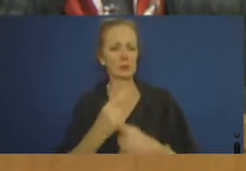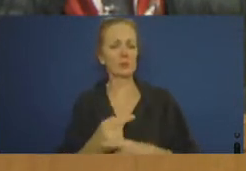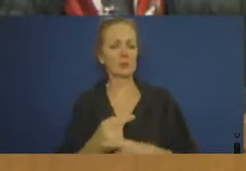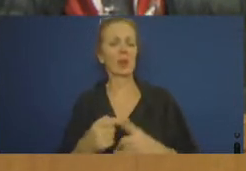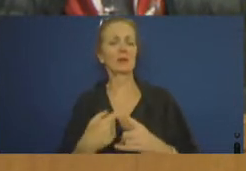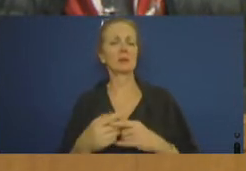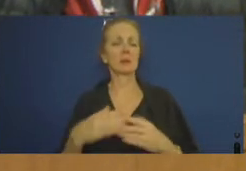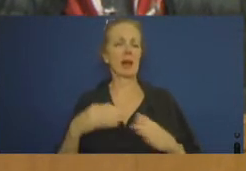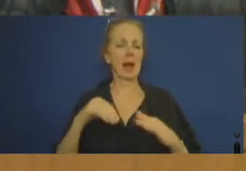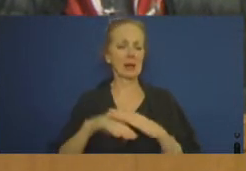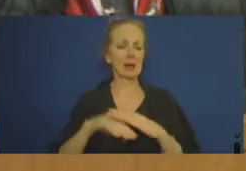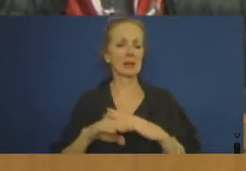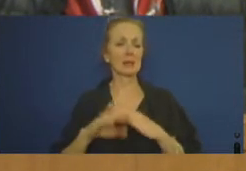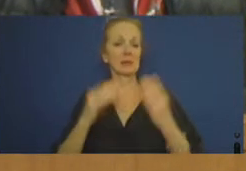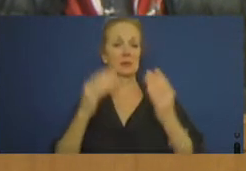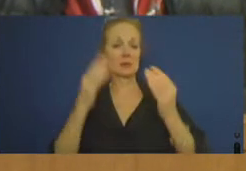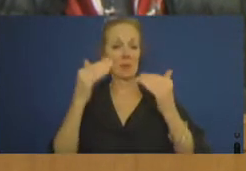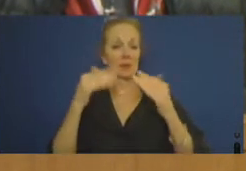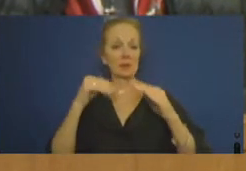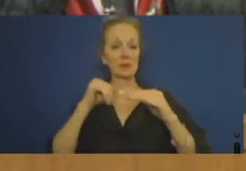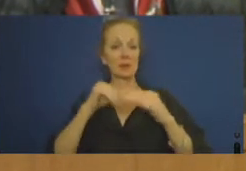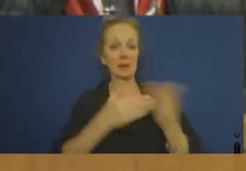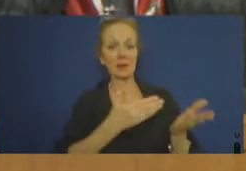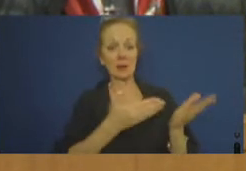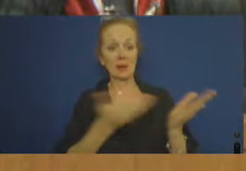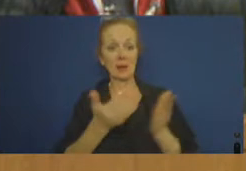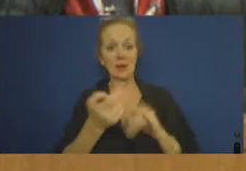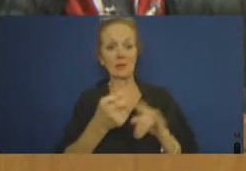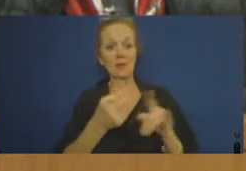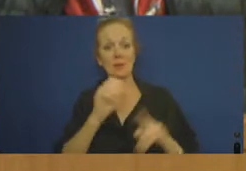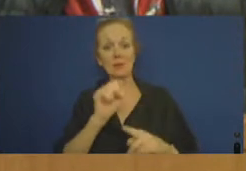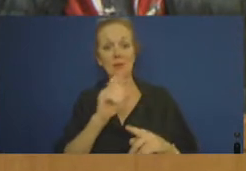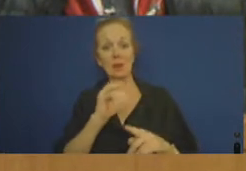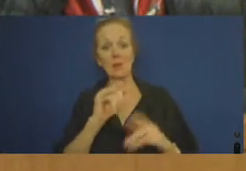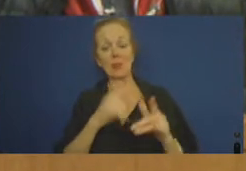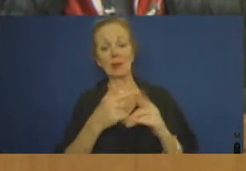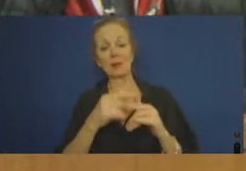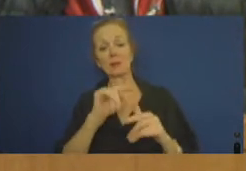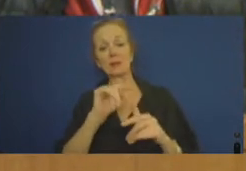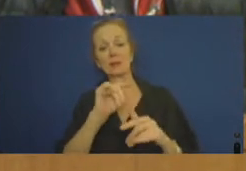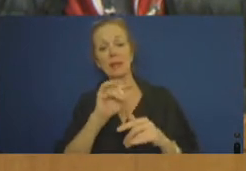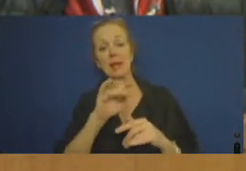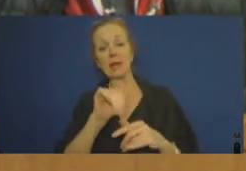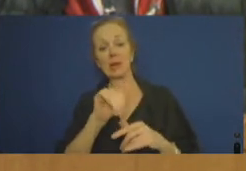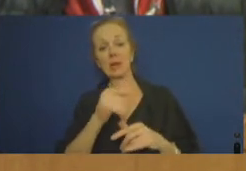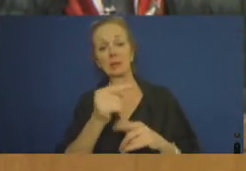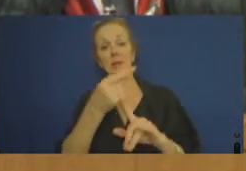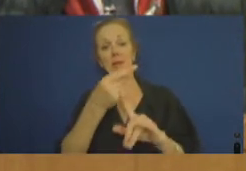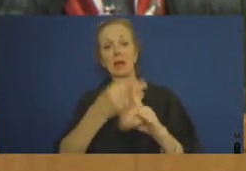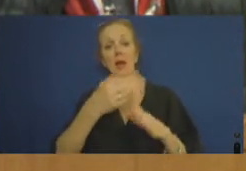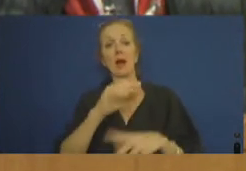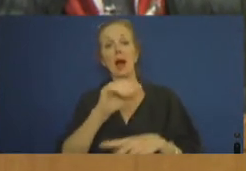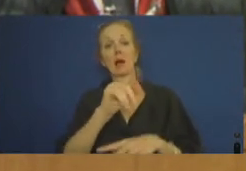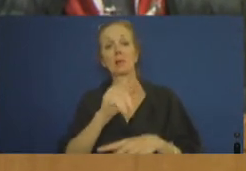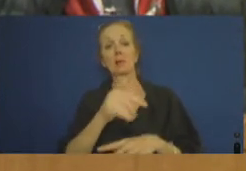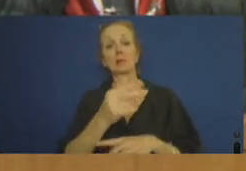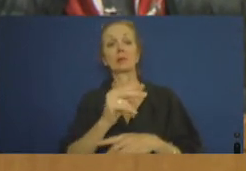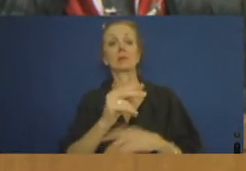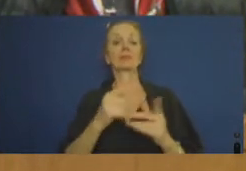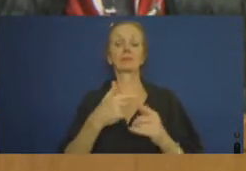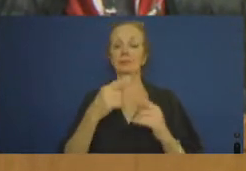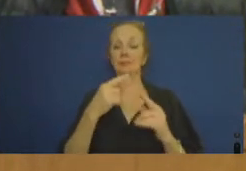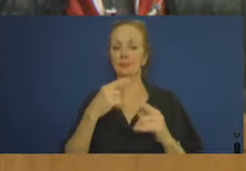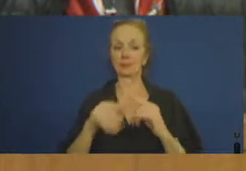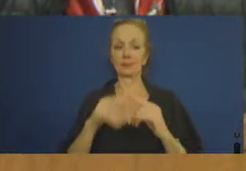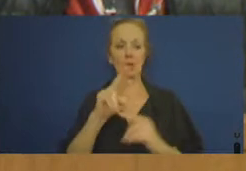expect us to have deliveries from our supply chain for our tenants and our customers. Amazon trucks can't get through a parking deck.